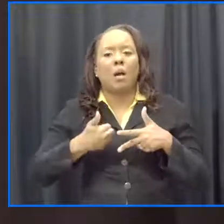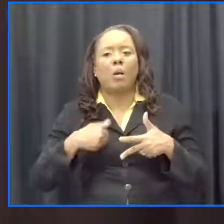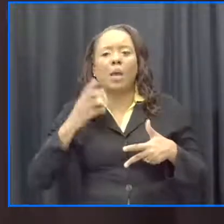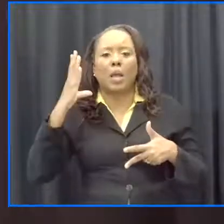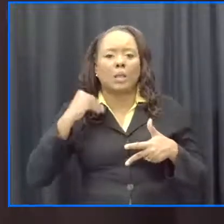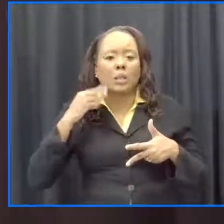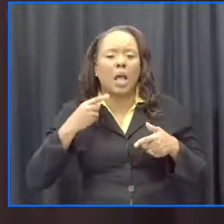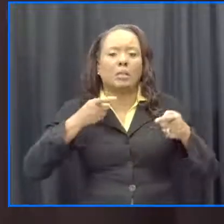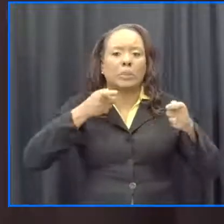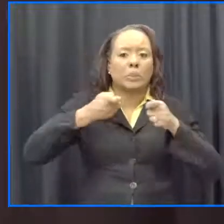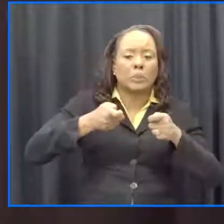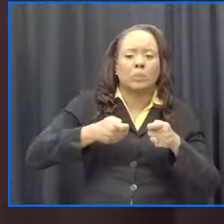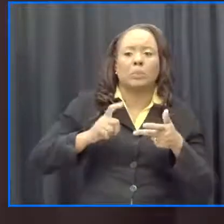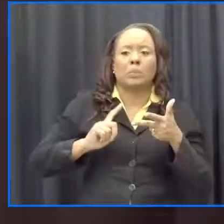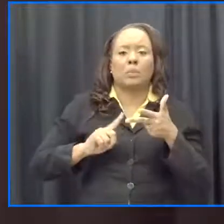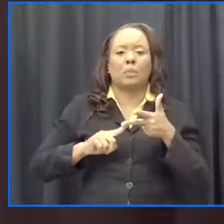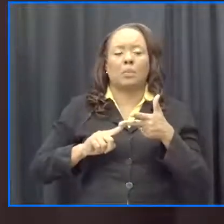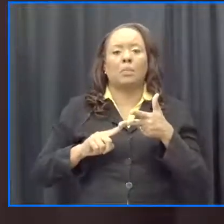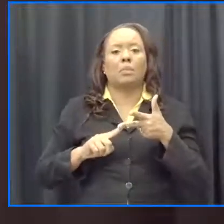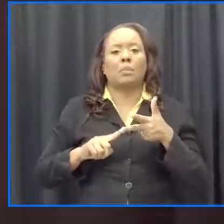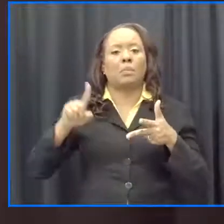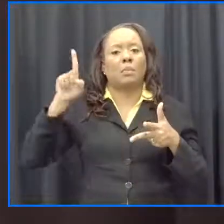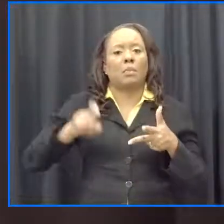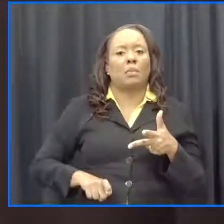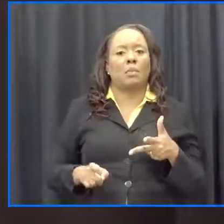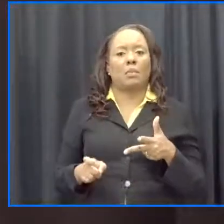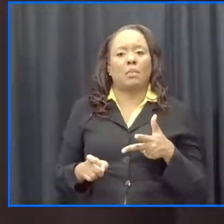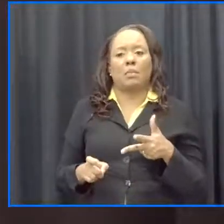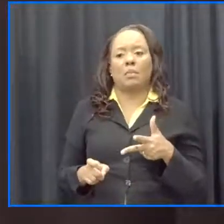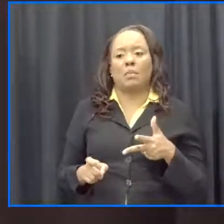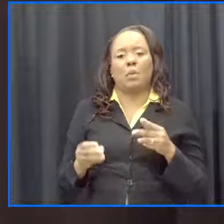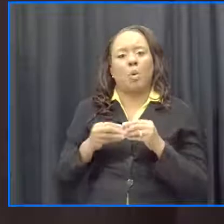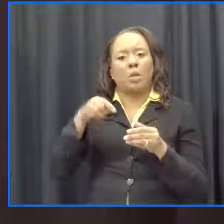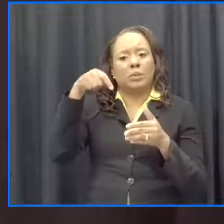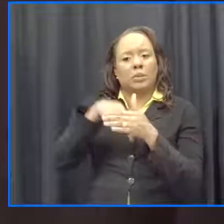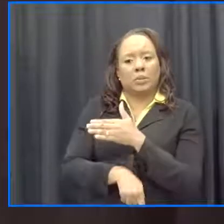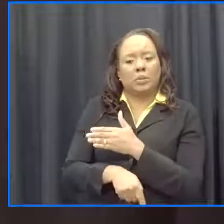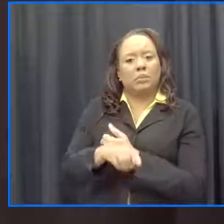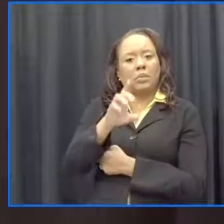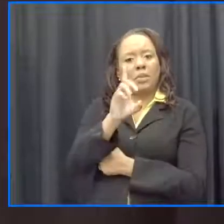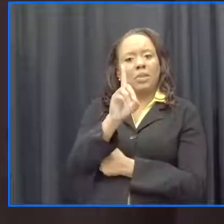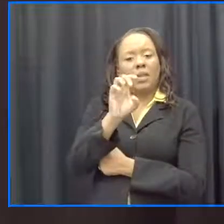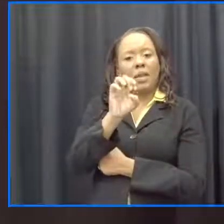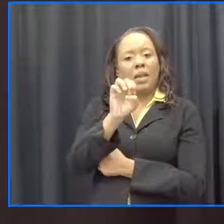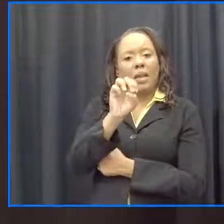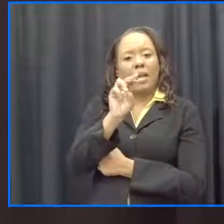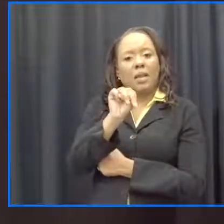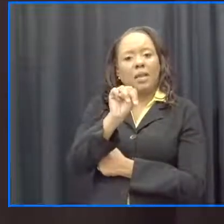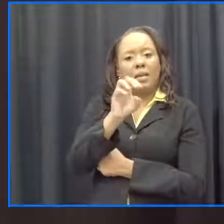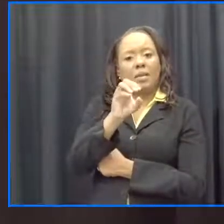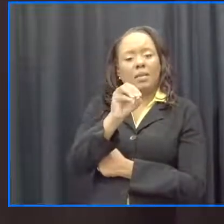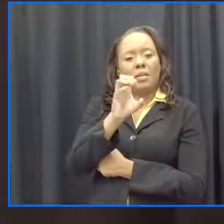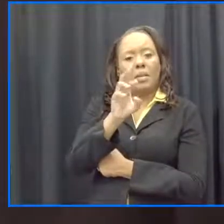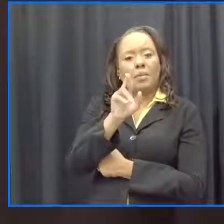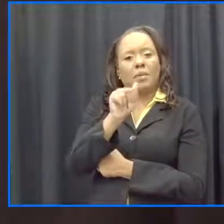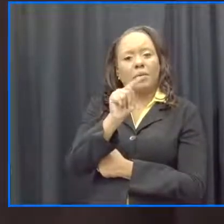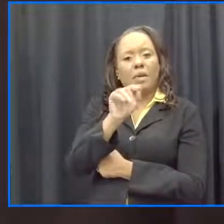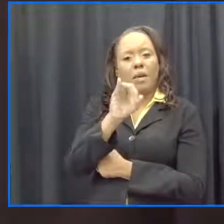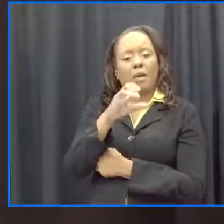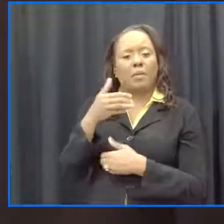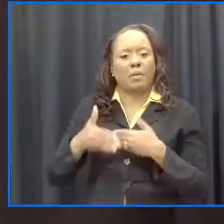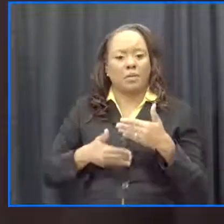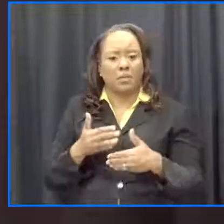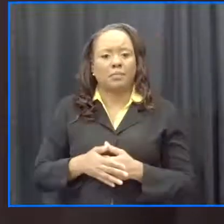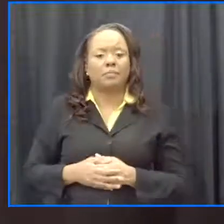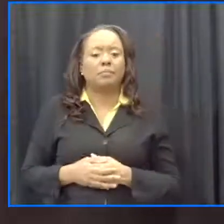in governing, and the need to deepen our democratic processes. In recent days, the